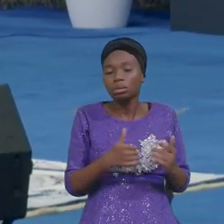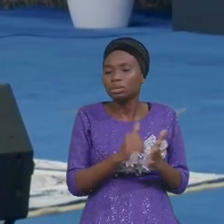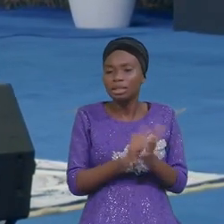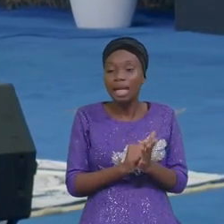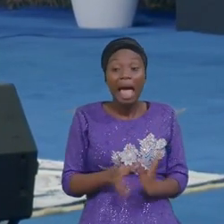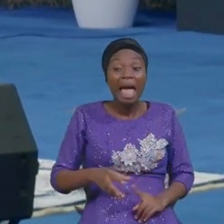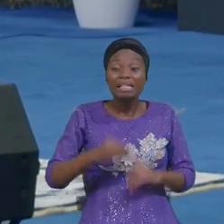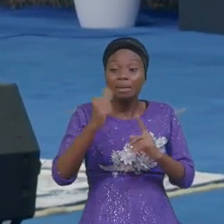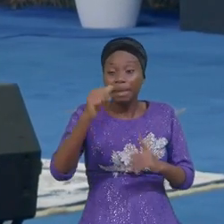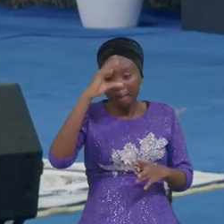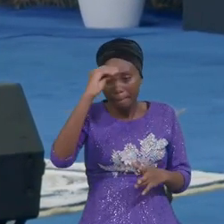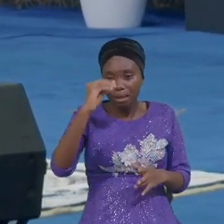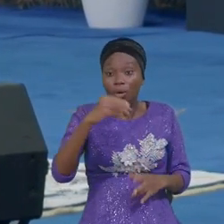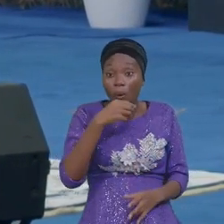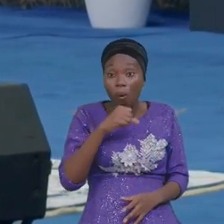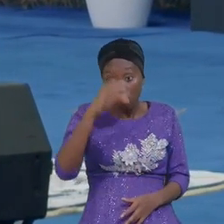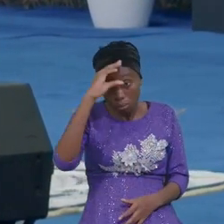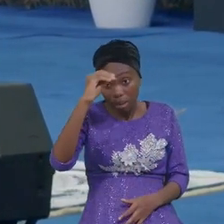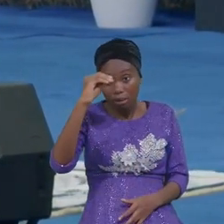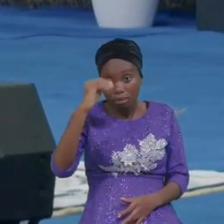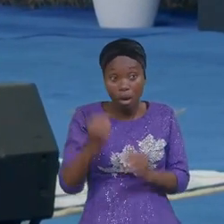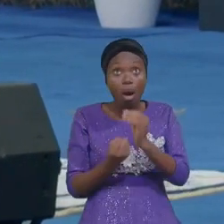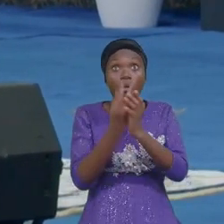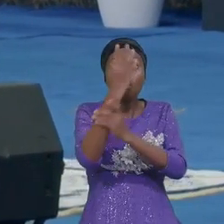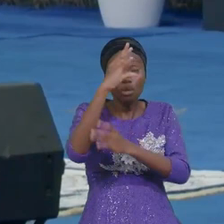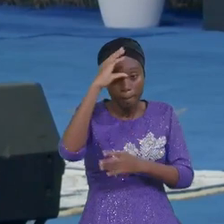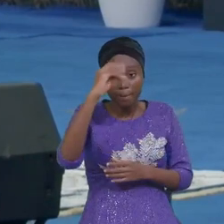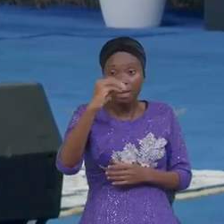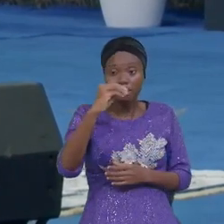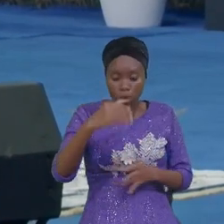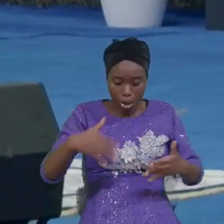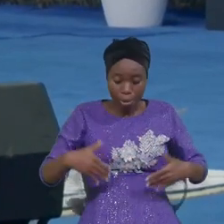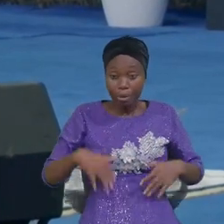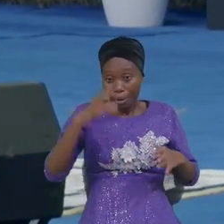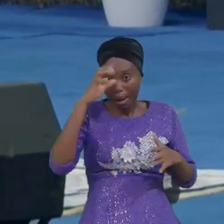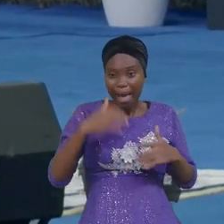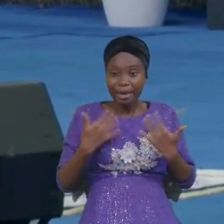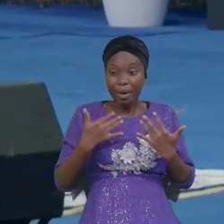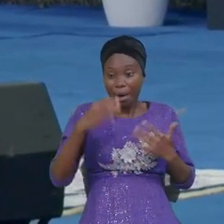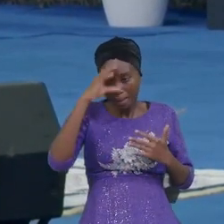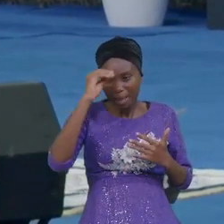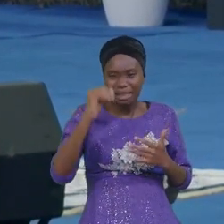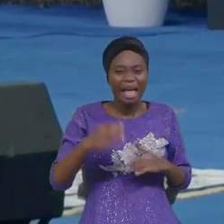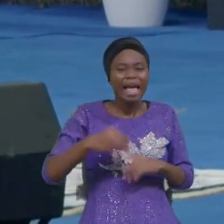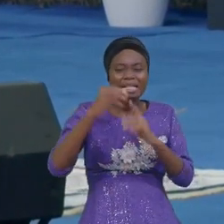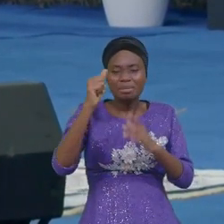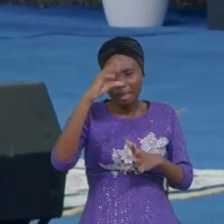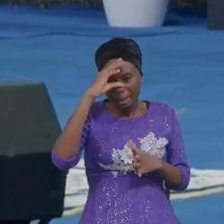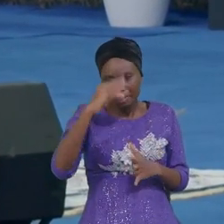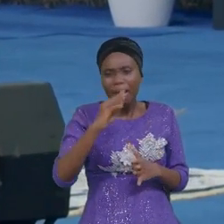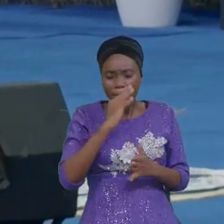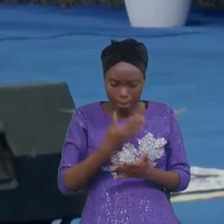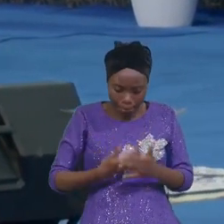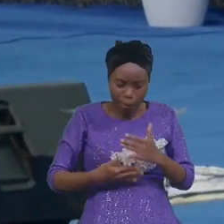man, old man, grown up man, young man, anyone except a man be born